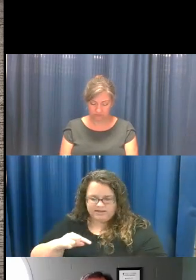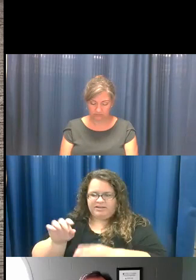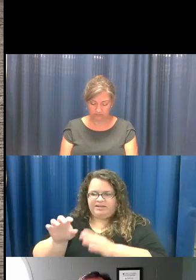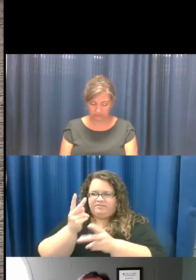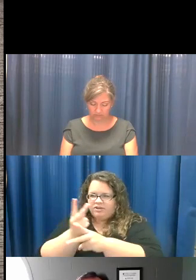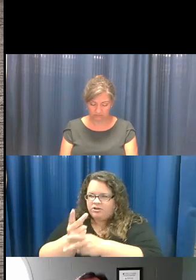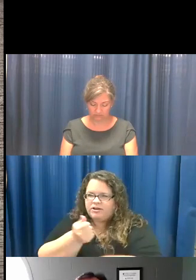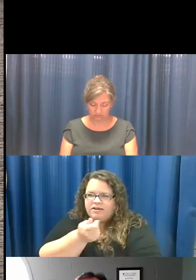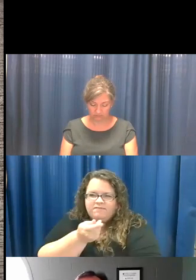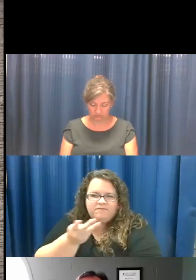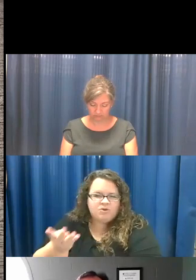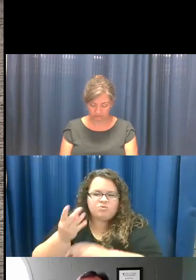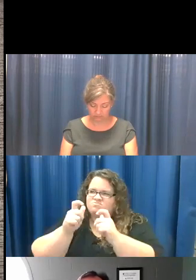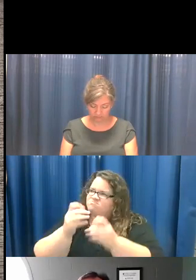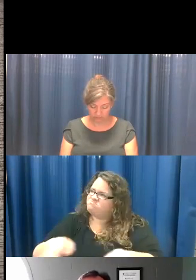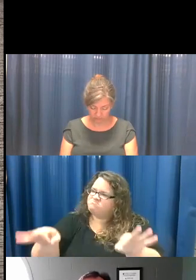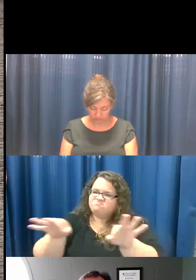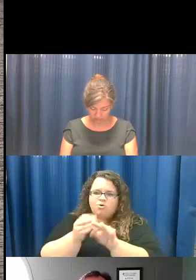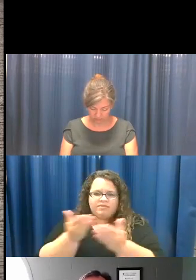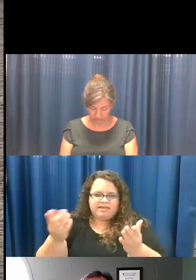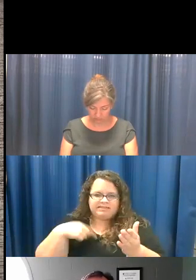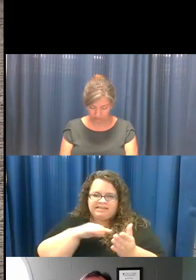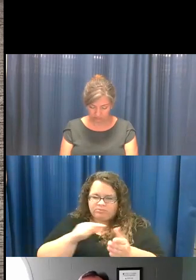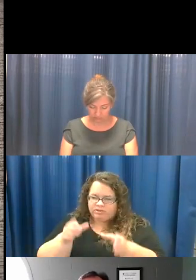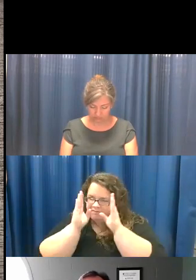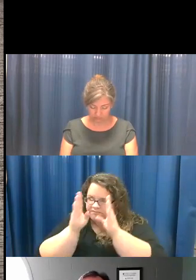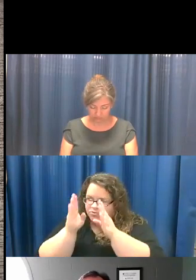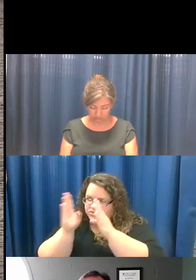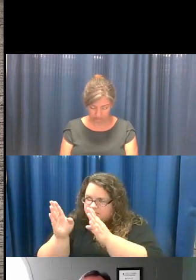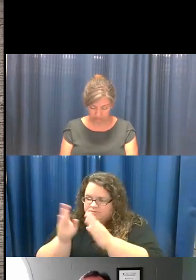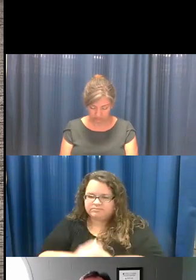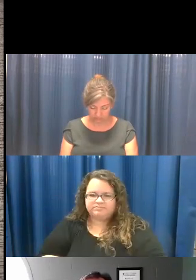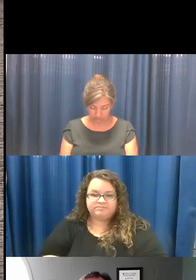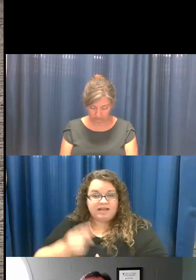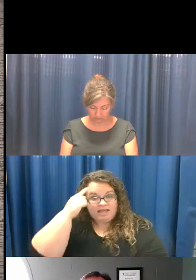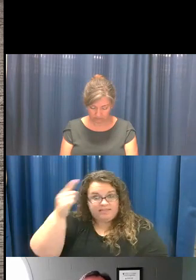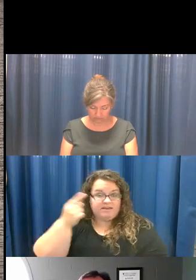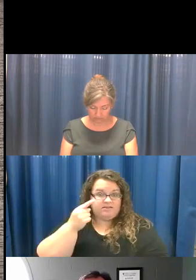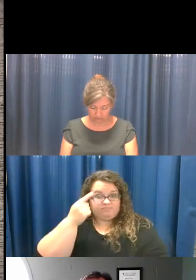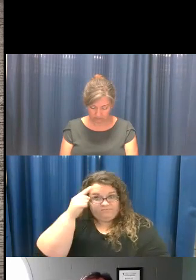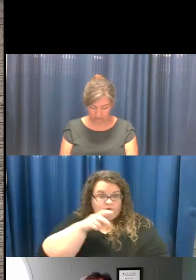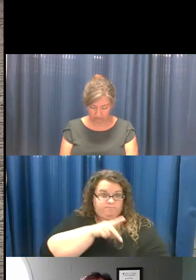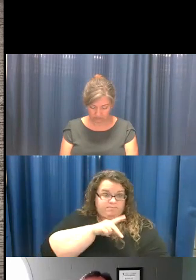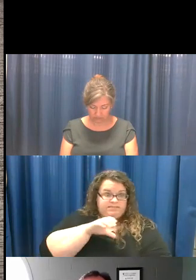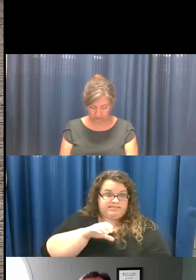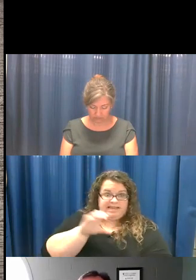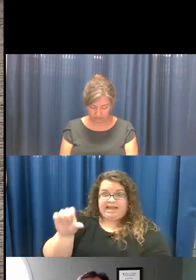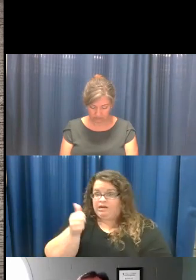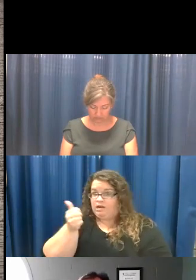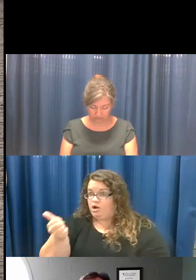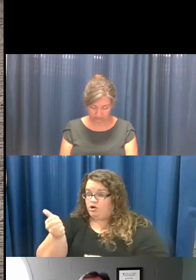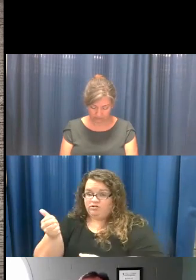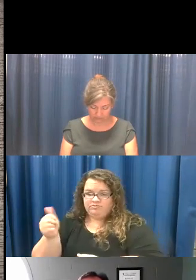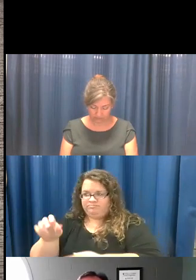go after. I think where strategic planning, both for Pikes Peak Community College as well as other entities, often